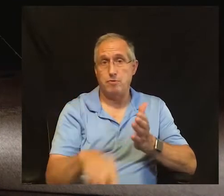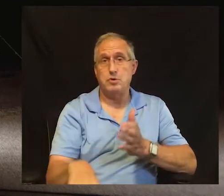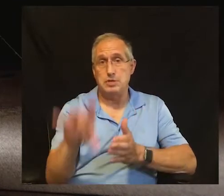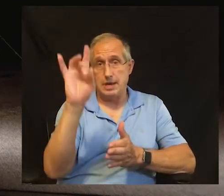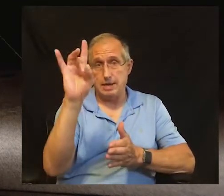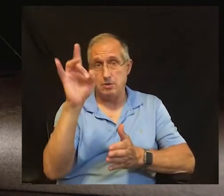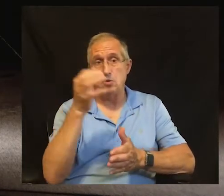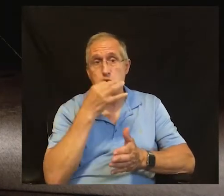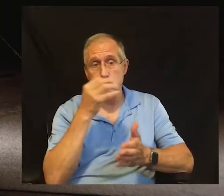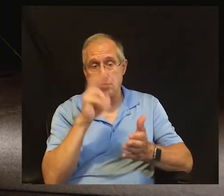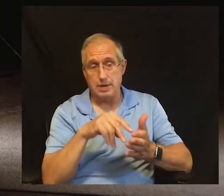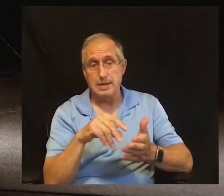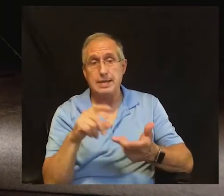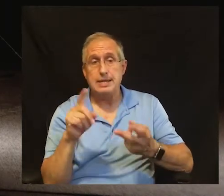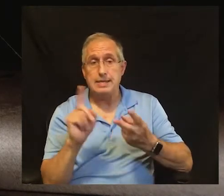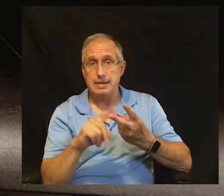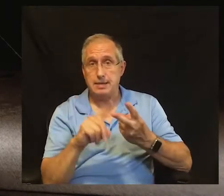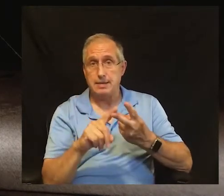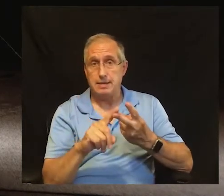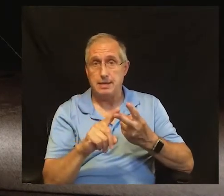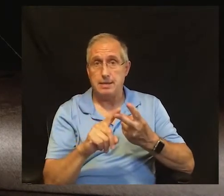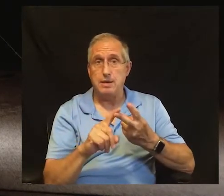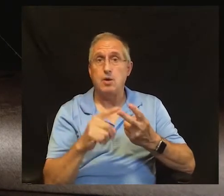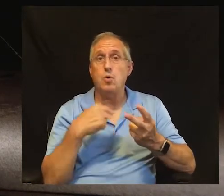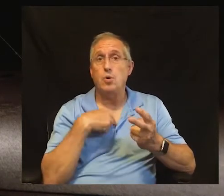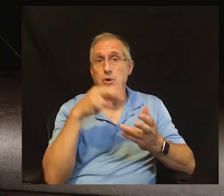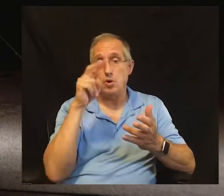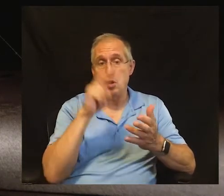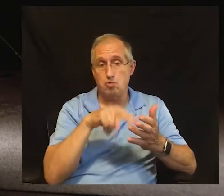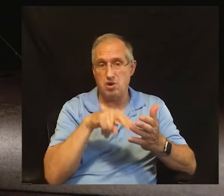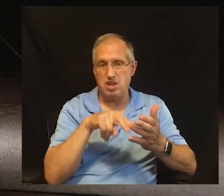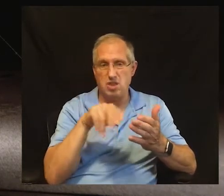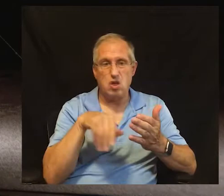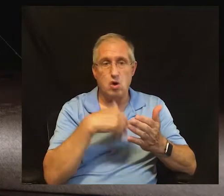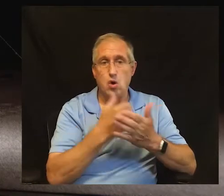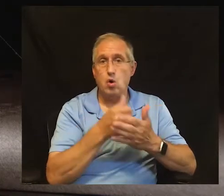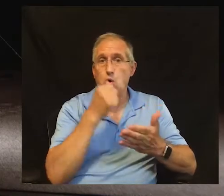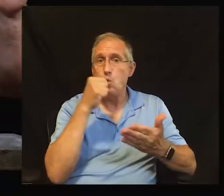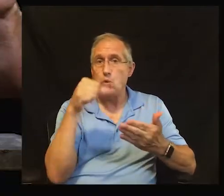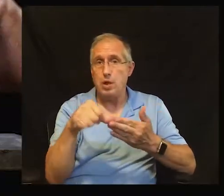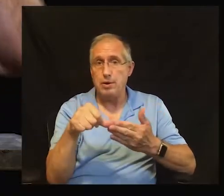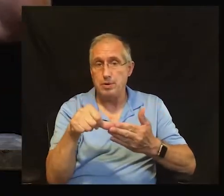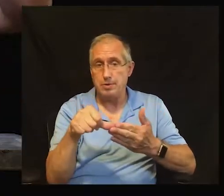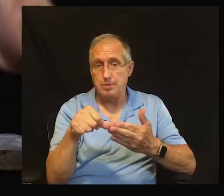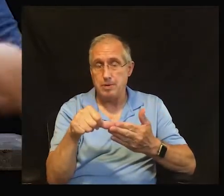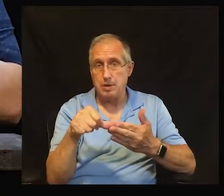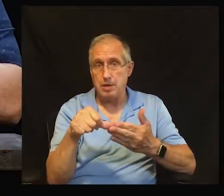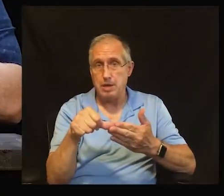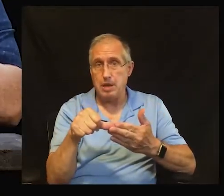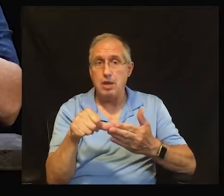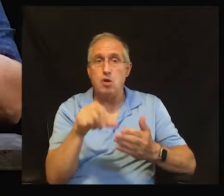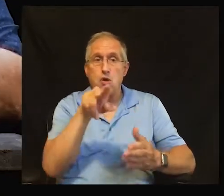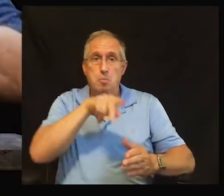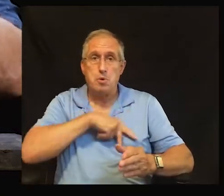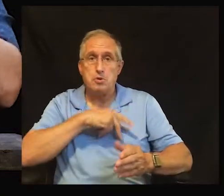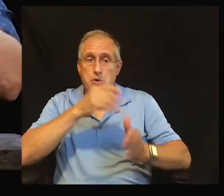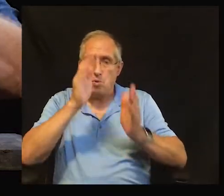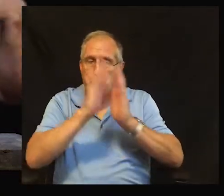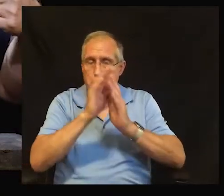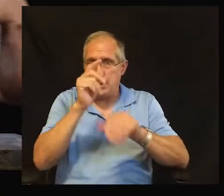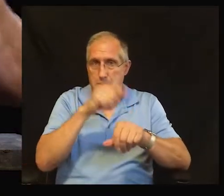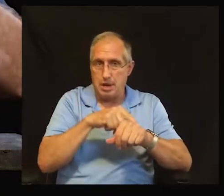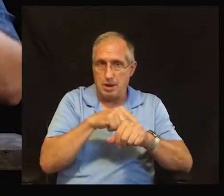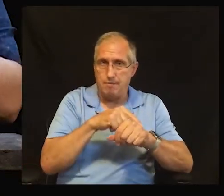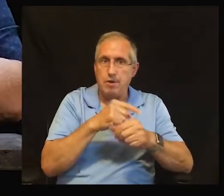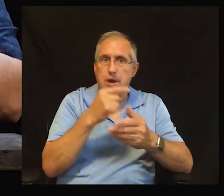I'll be there in just a moment. The second thing is, we are going to read through the entire letter this month in our personal prayer times. That's right. All